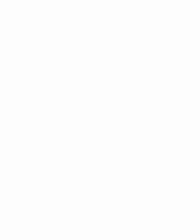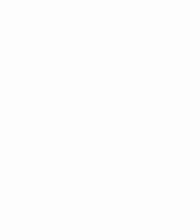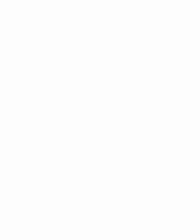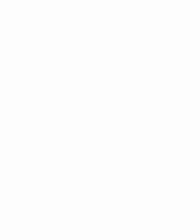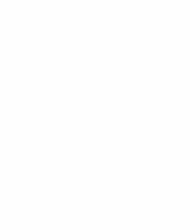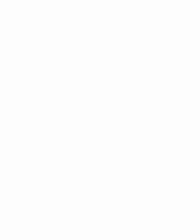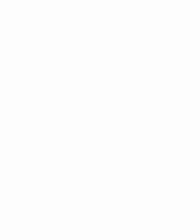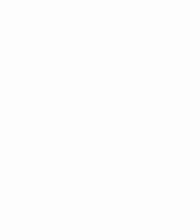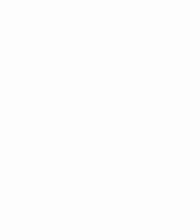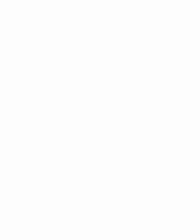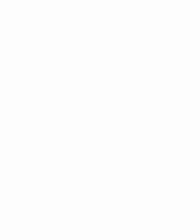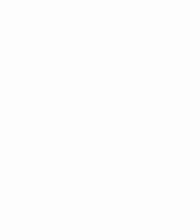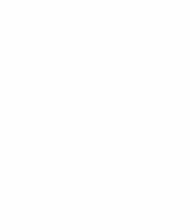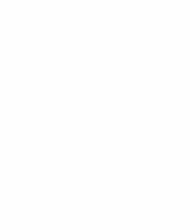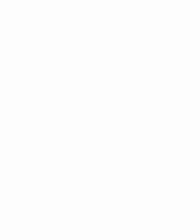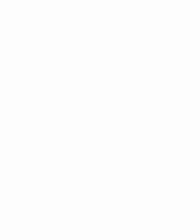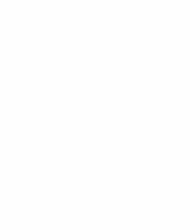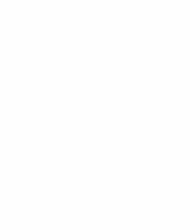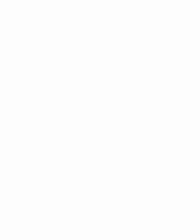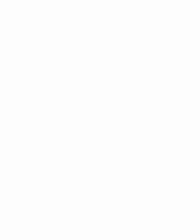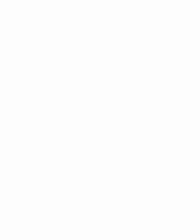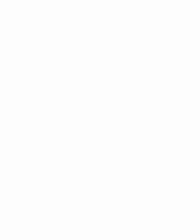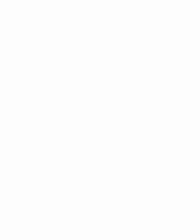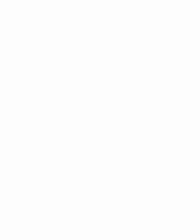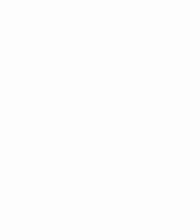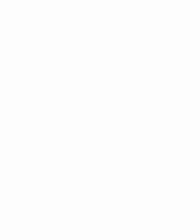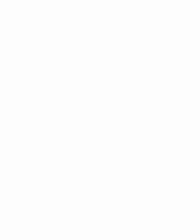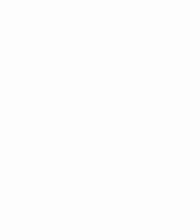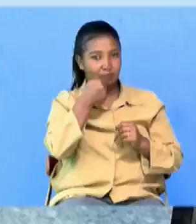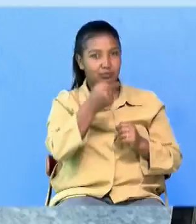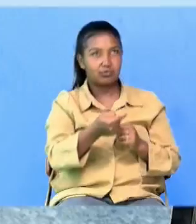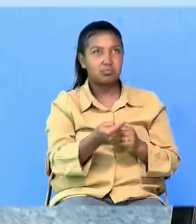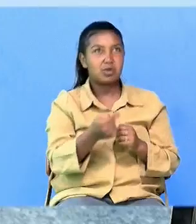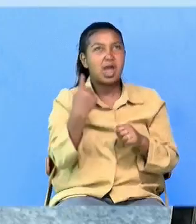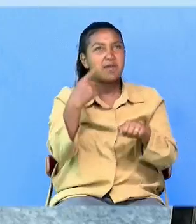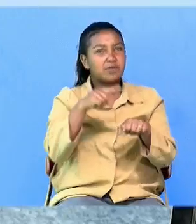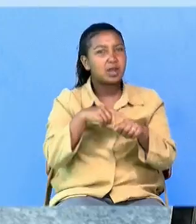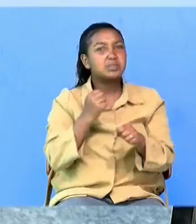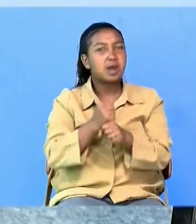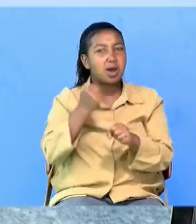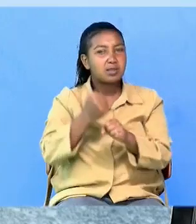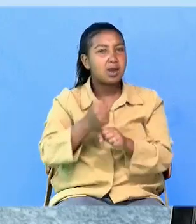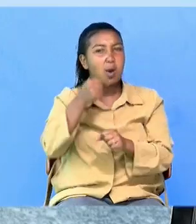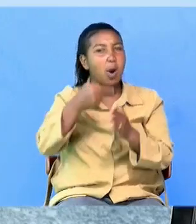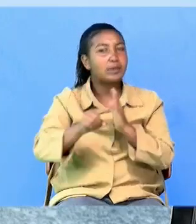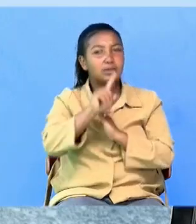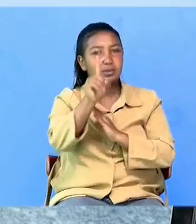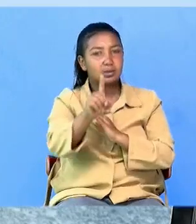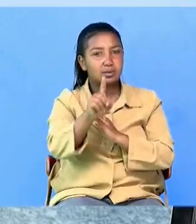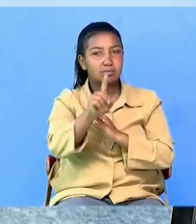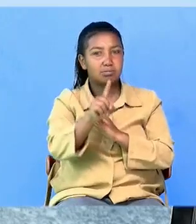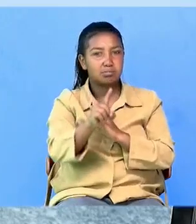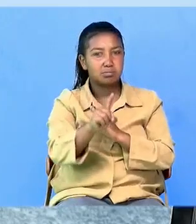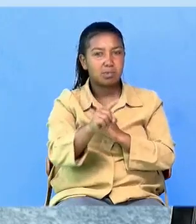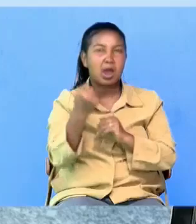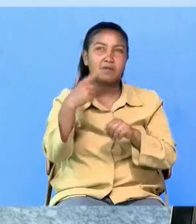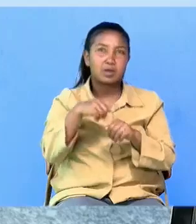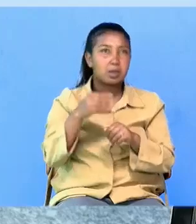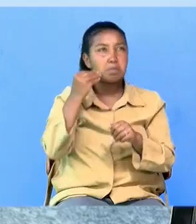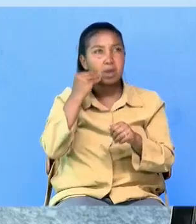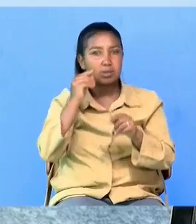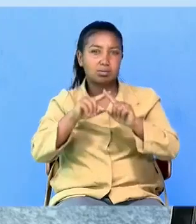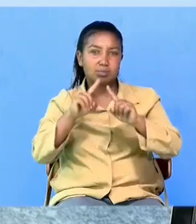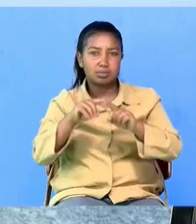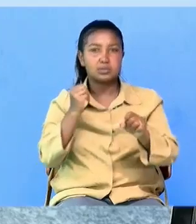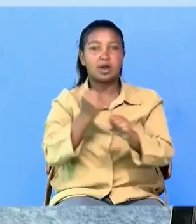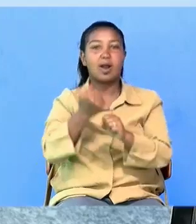you are going to tell to your friends, you are going to tell to your families, what do you do in your day-to-day life? The routine life, what we do.